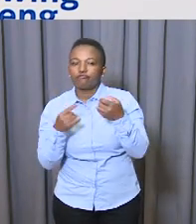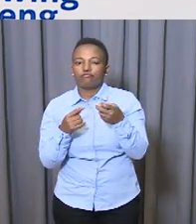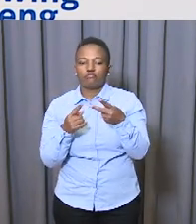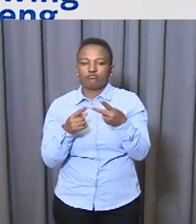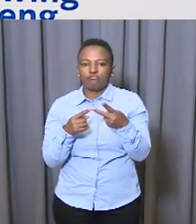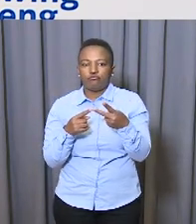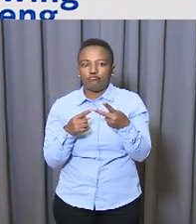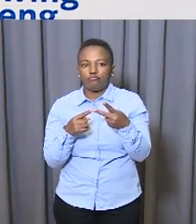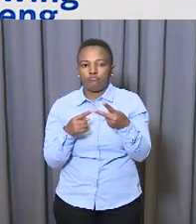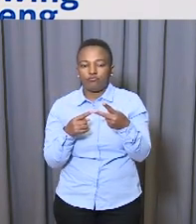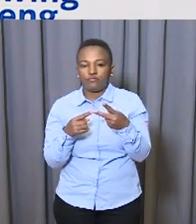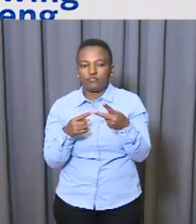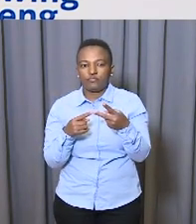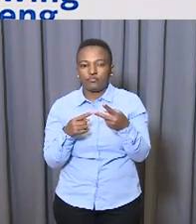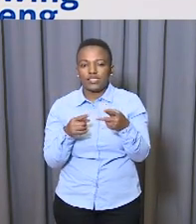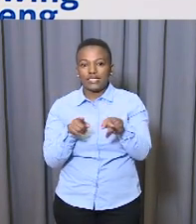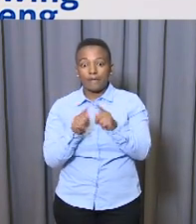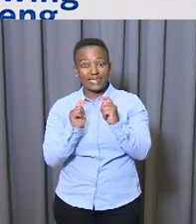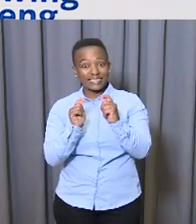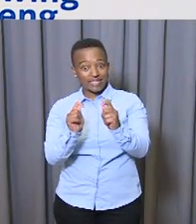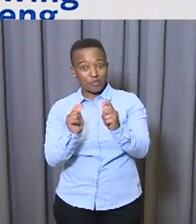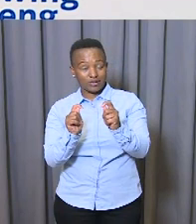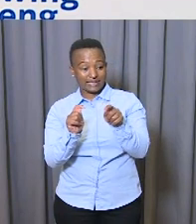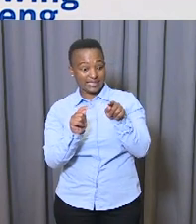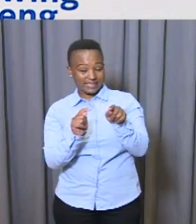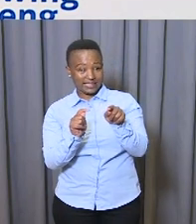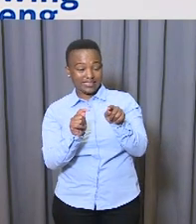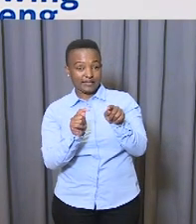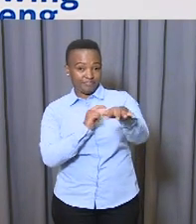the public transport system,